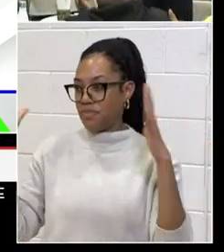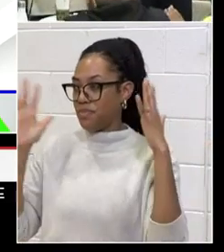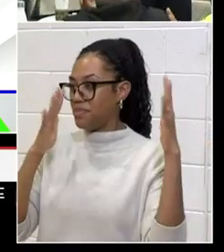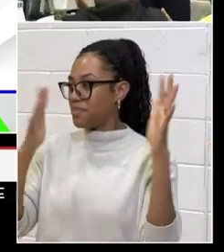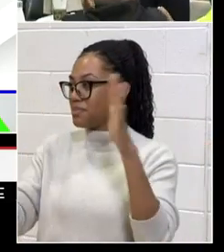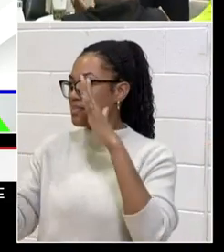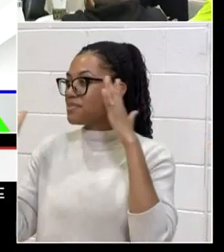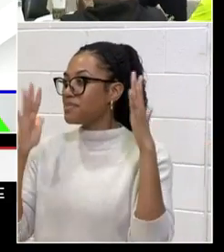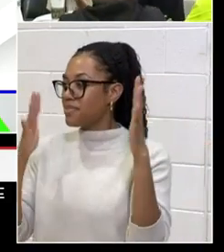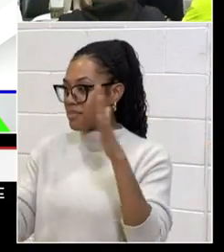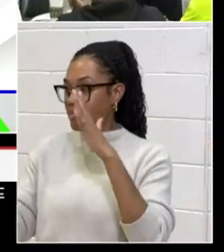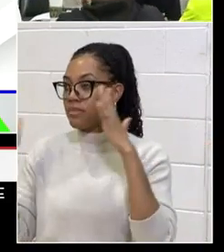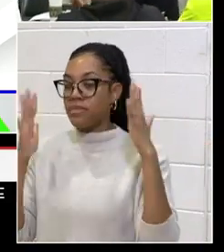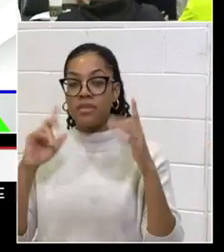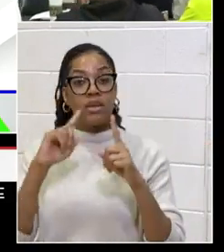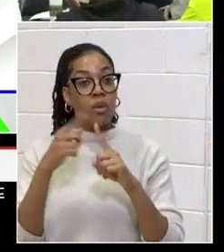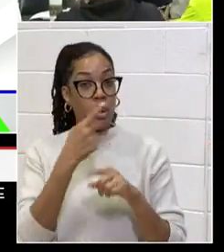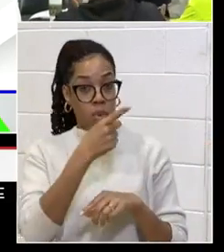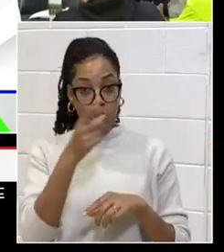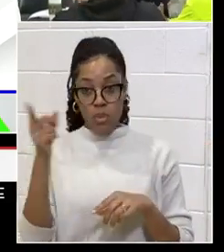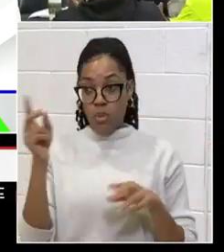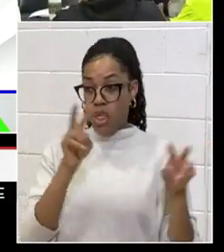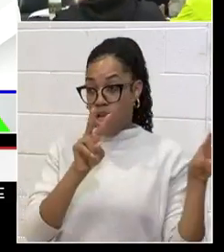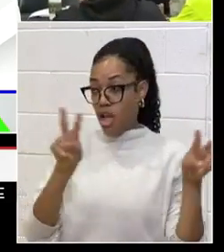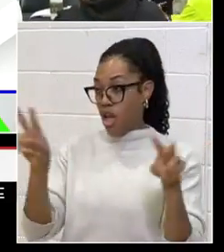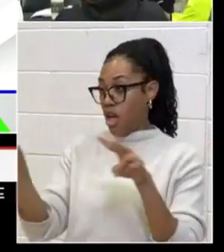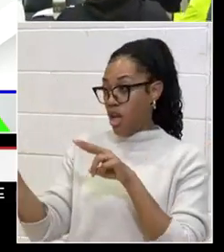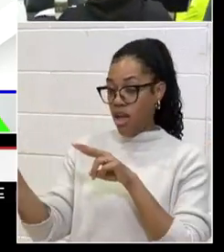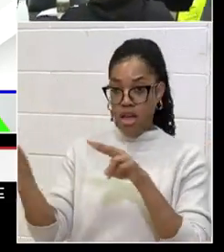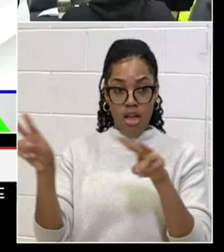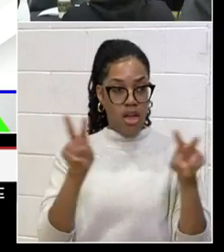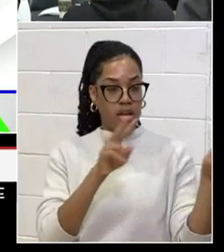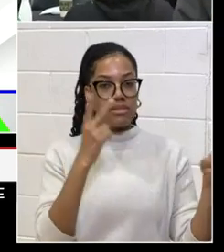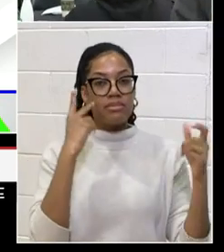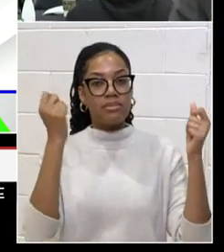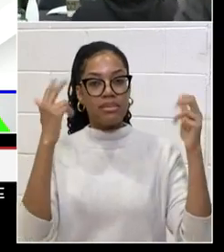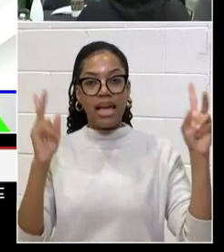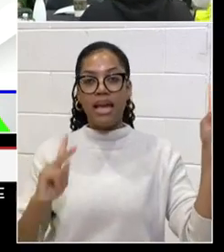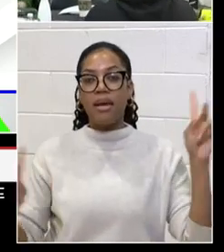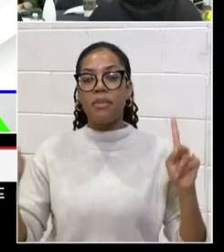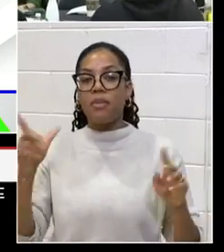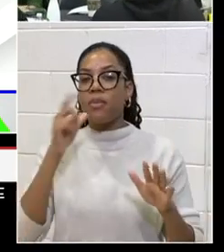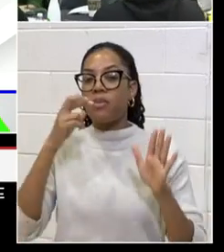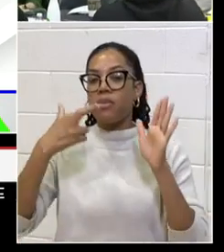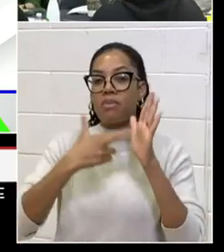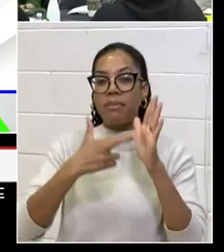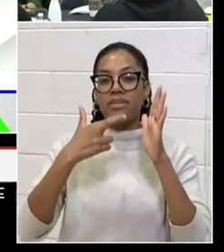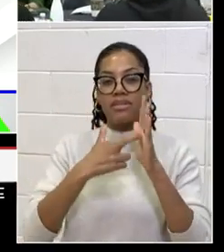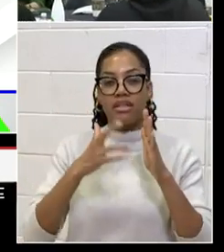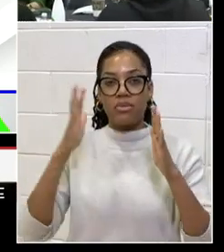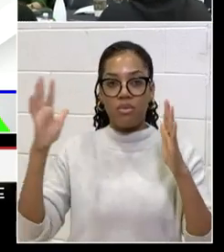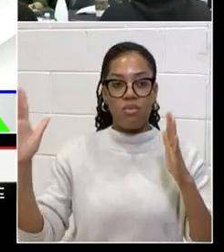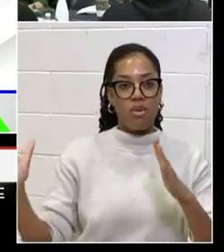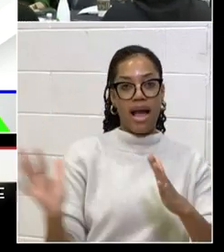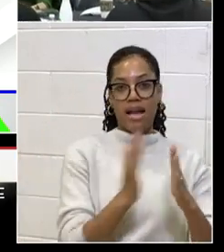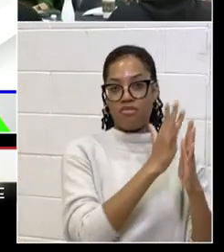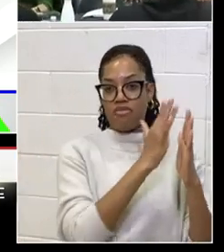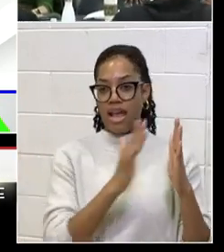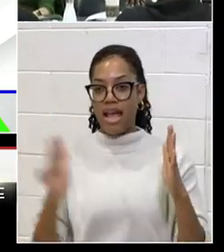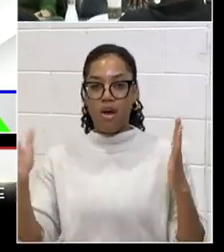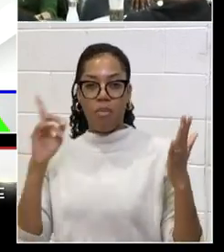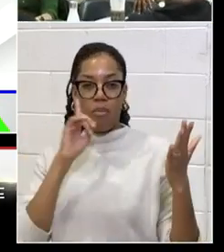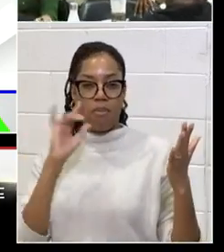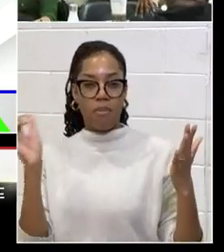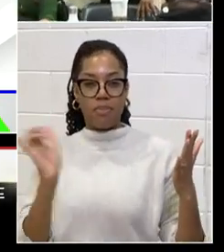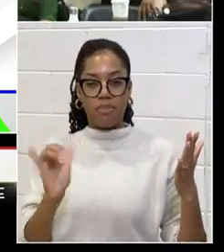Yeah, so when you look around the room, what you're seeing is a lot of different people who represent the wide range of what it looks like to do public safety